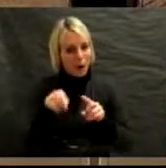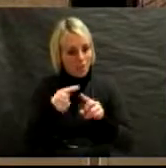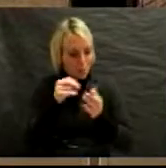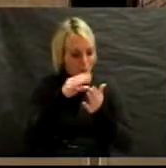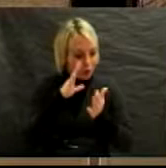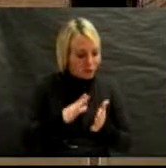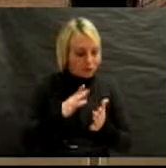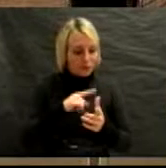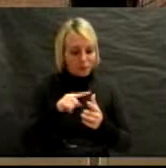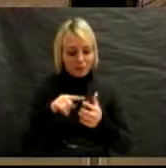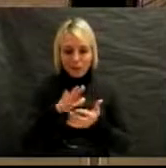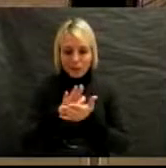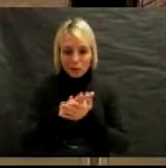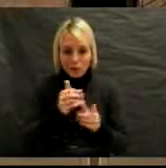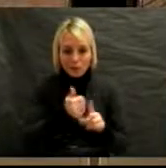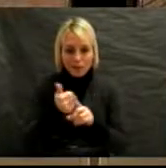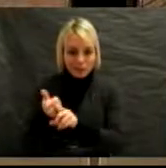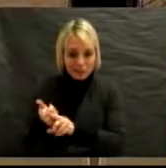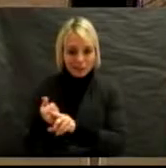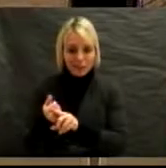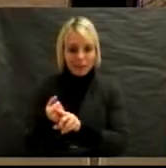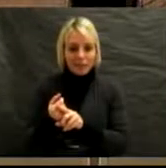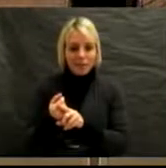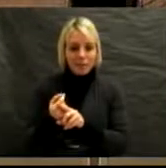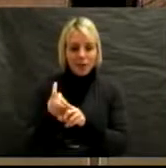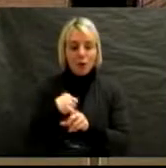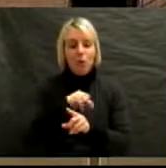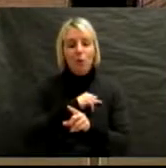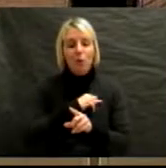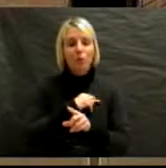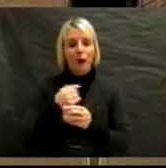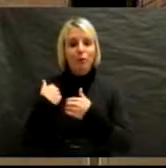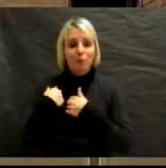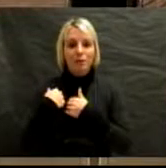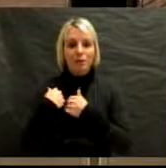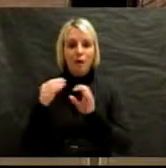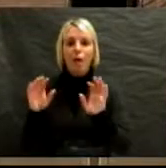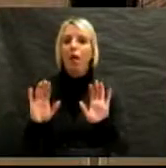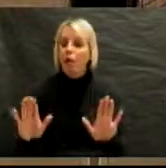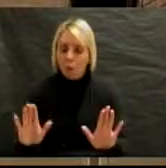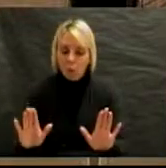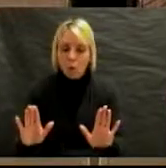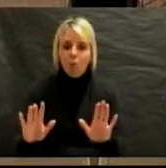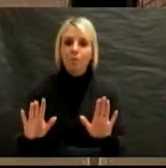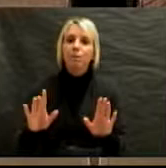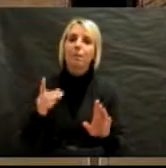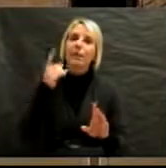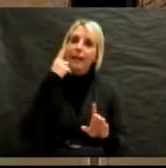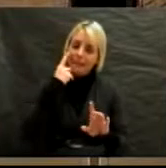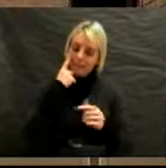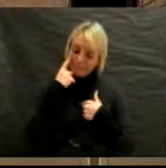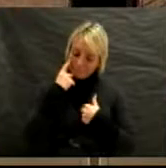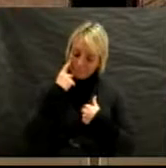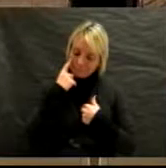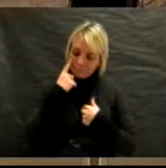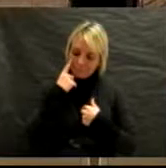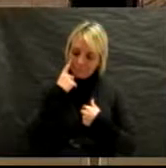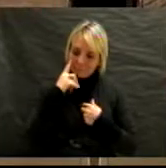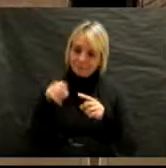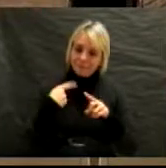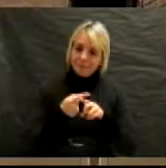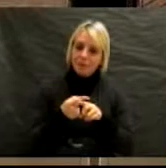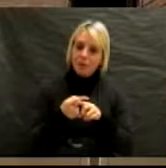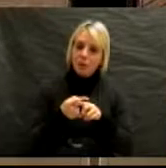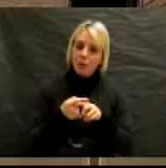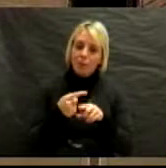not it at all. But I think when you really get pressed for time and so forth, and you've got a volunteer job versus one you're